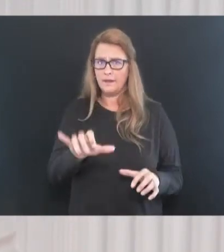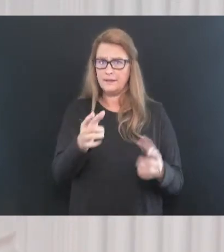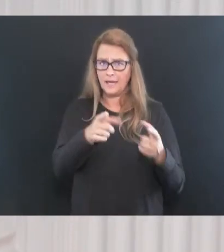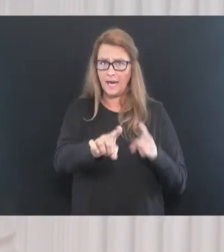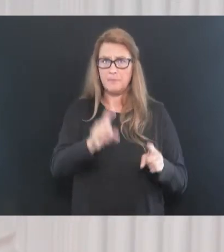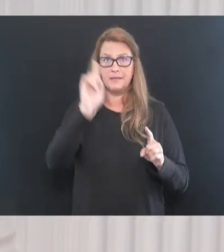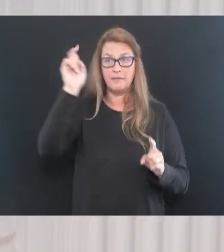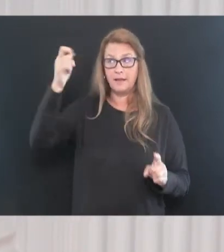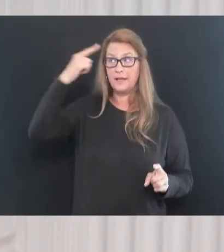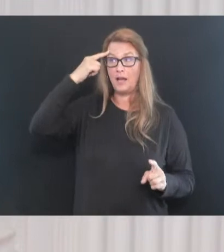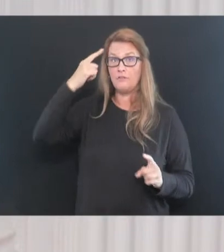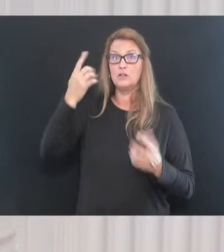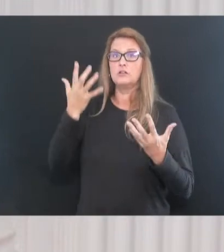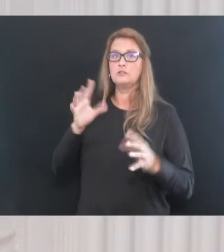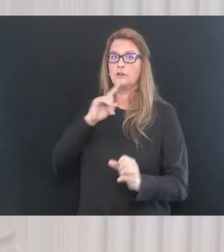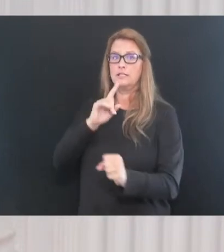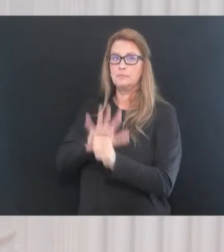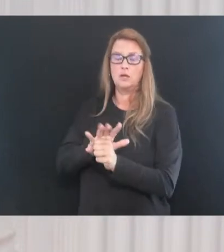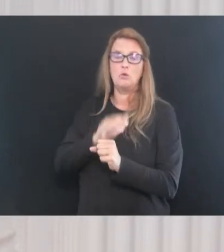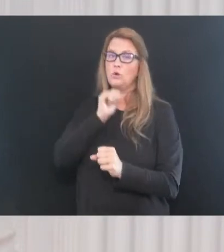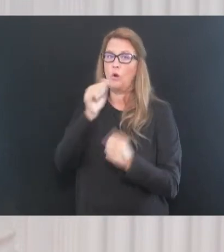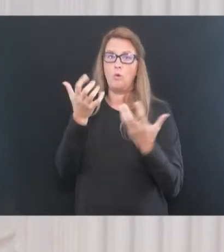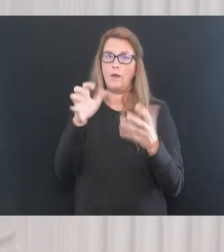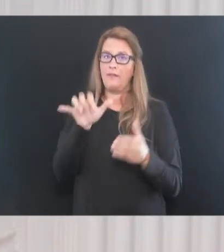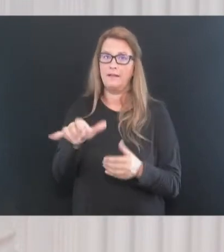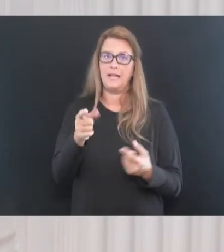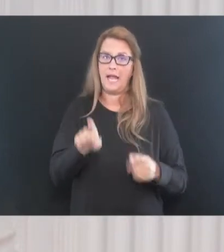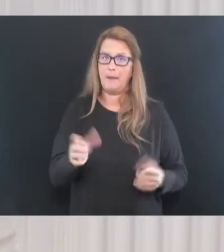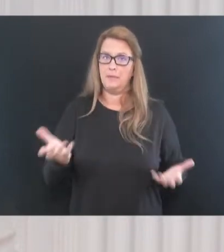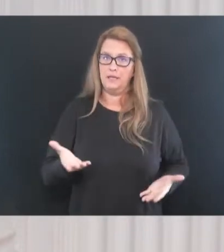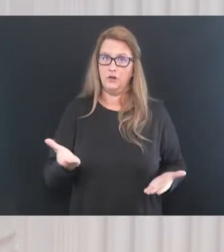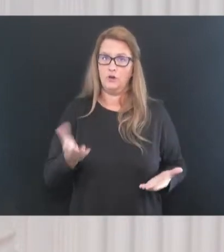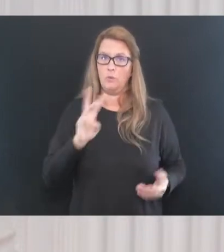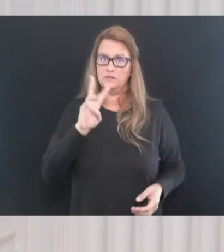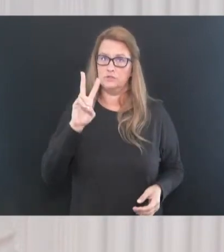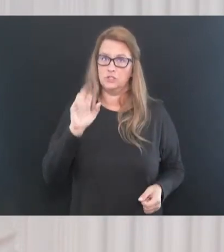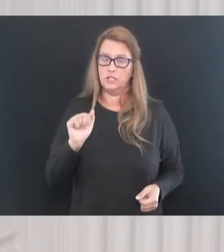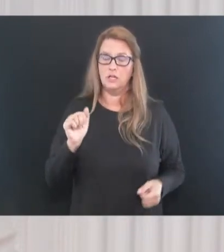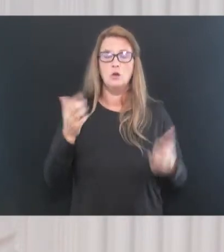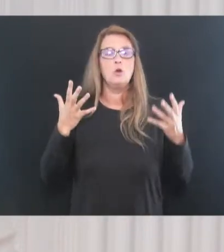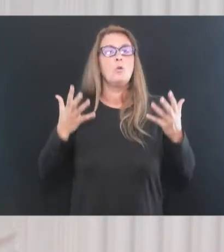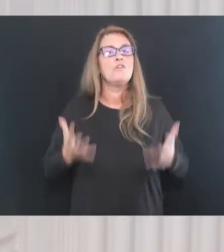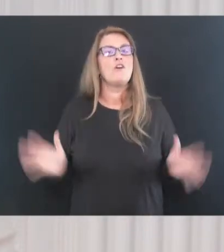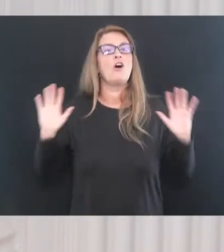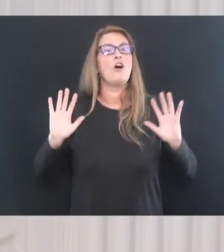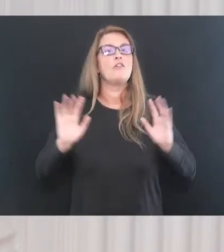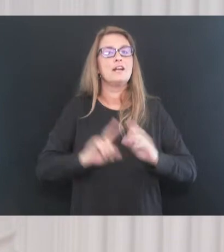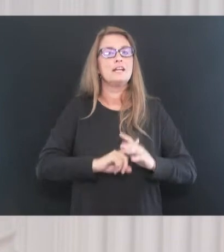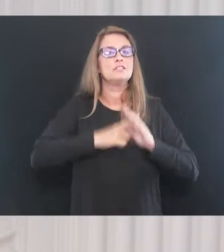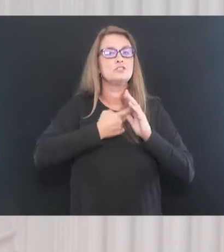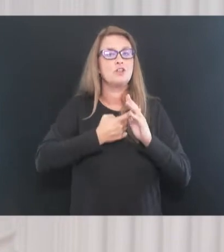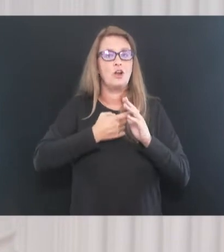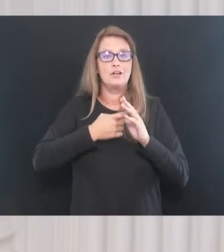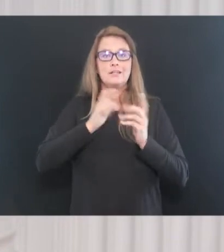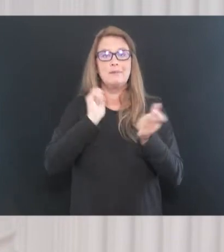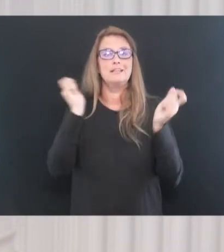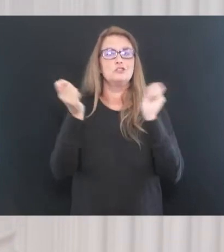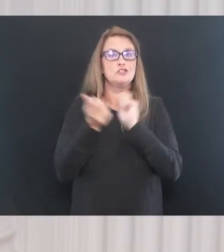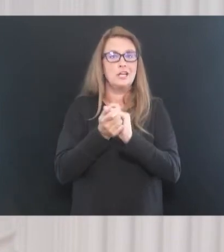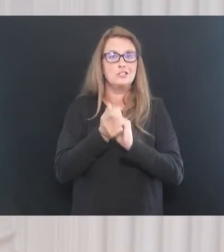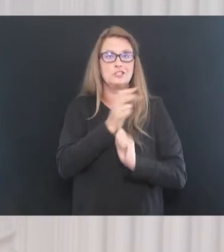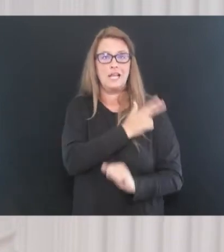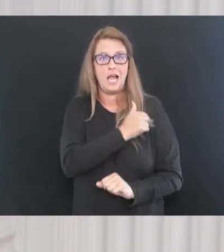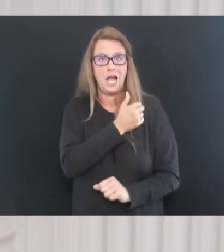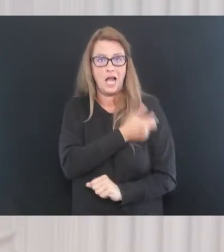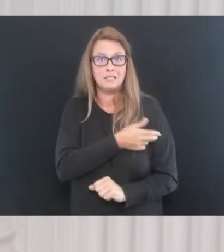are committed that that will not happen here in West Virginia. We have already started to make some provisions. The hospitals are reporting on a